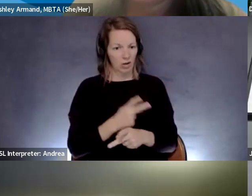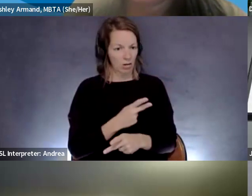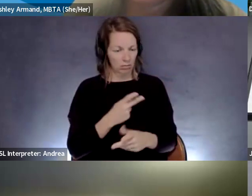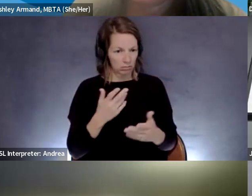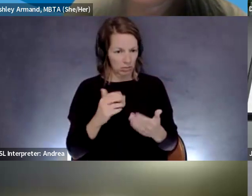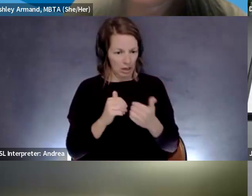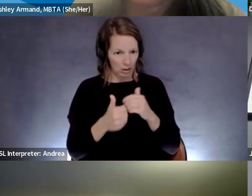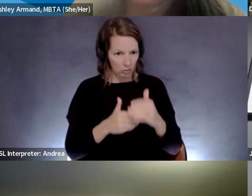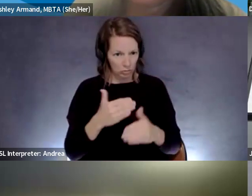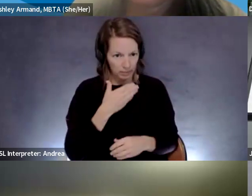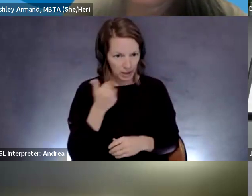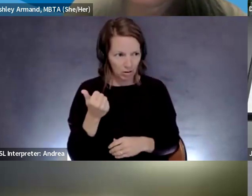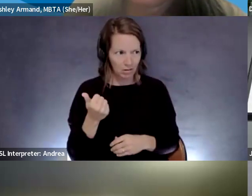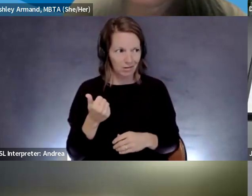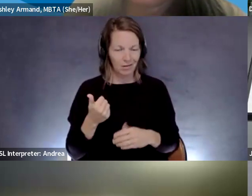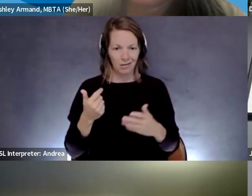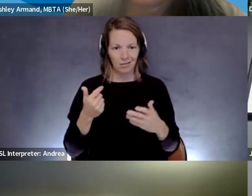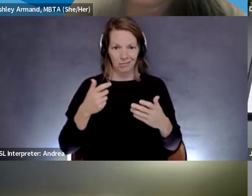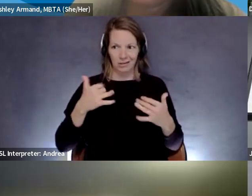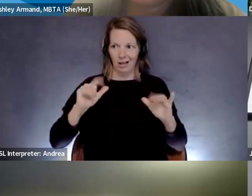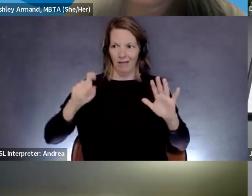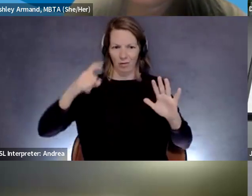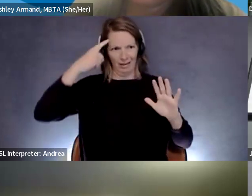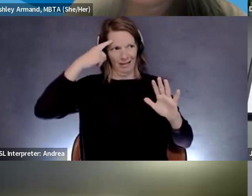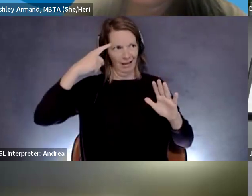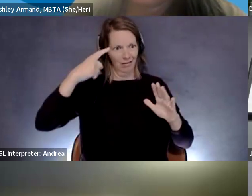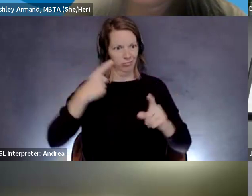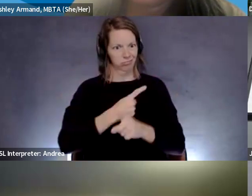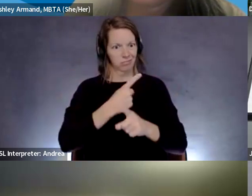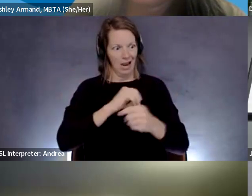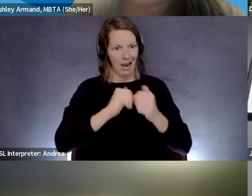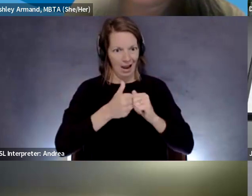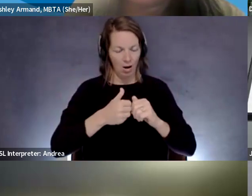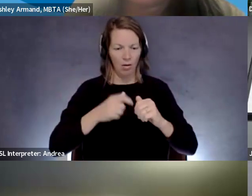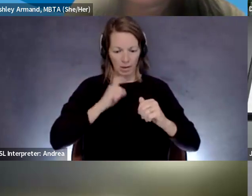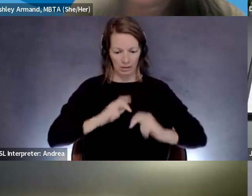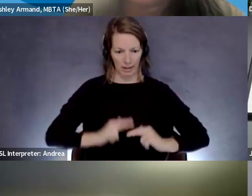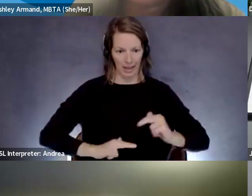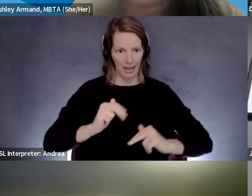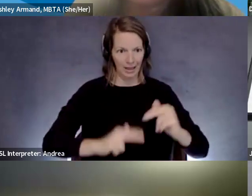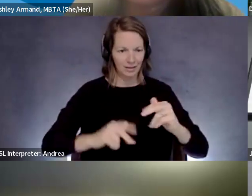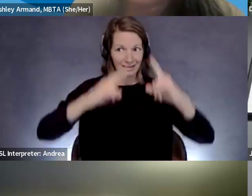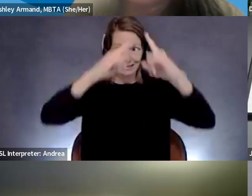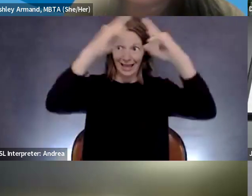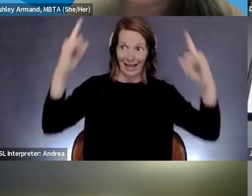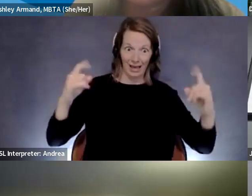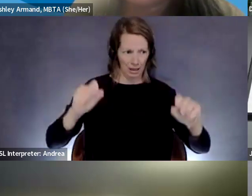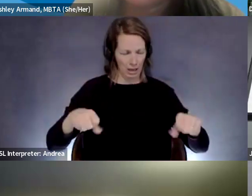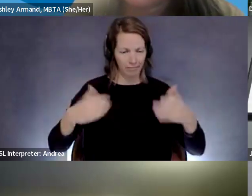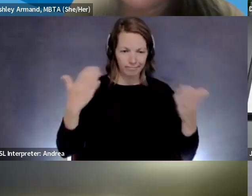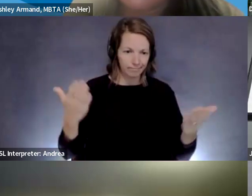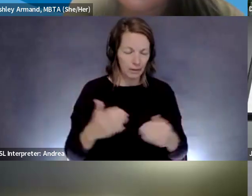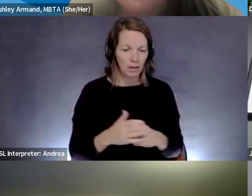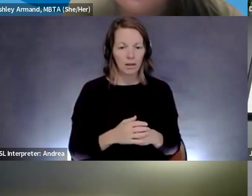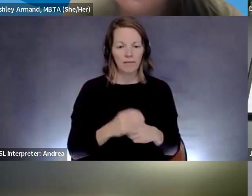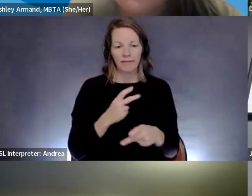mean, we got to be able to build the thing, and but we are concerned about that, and we are open to other means and methods. If we